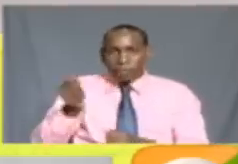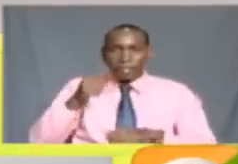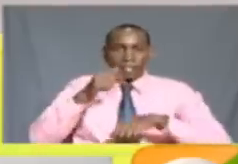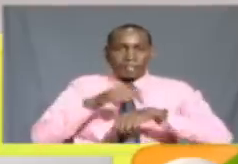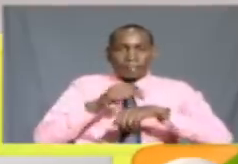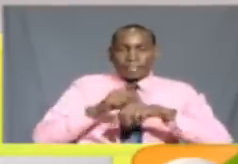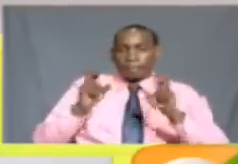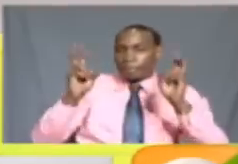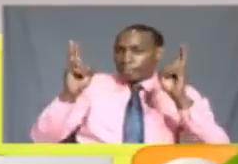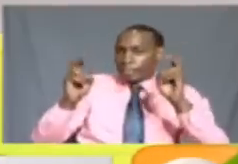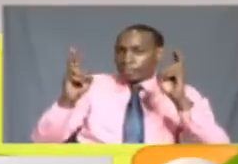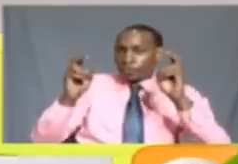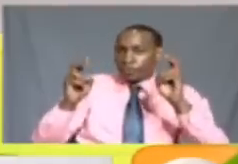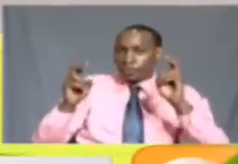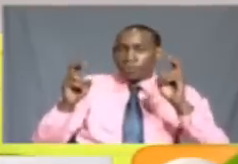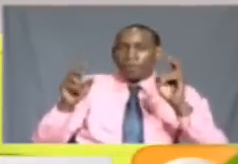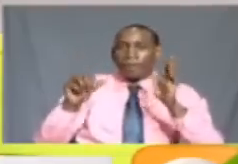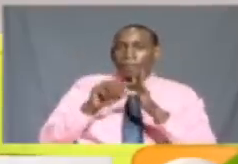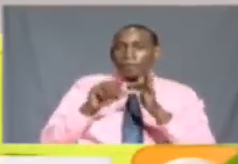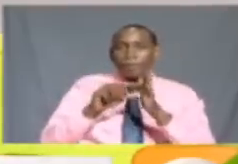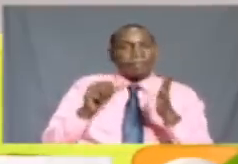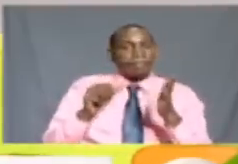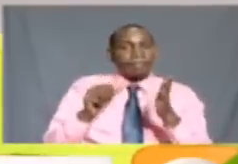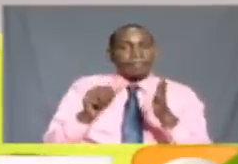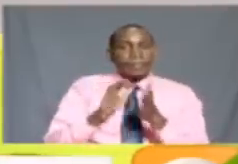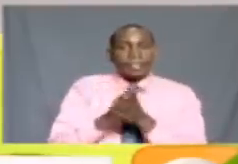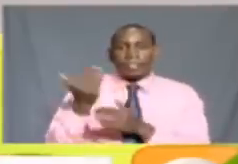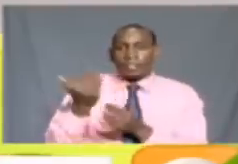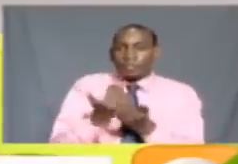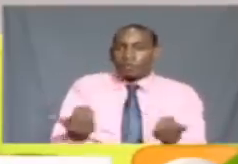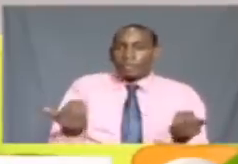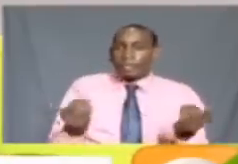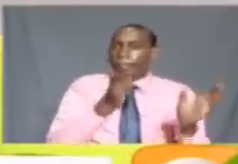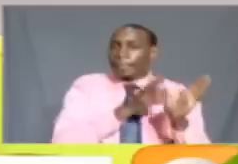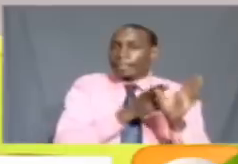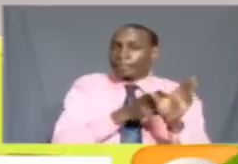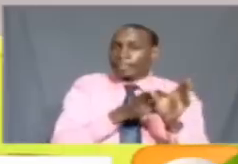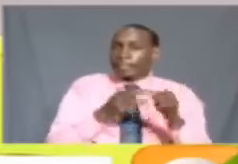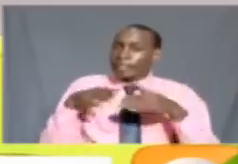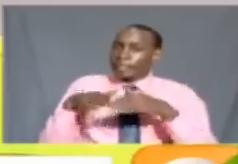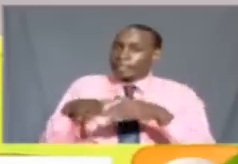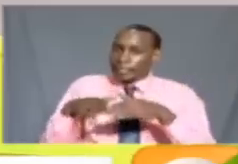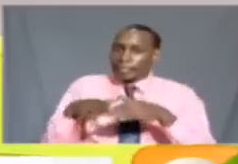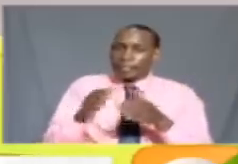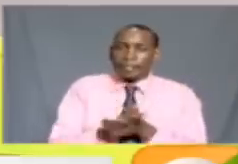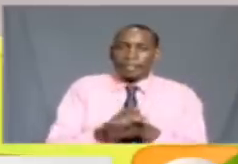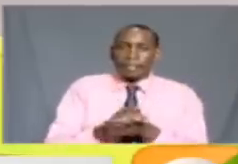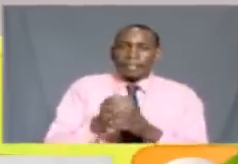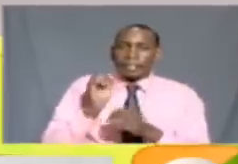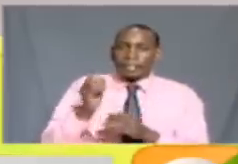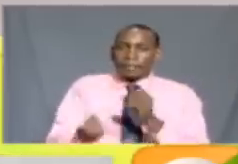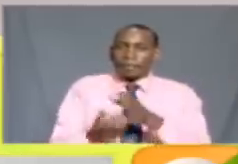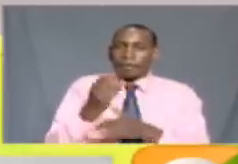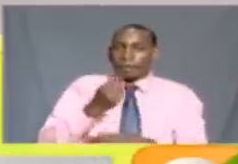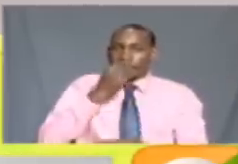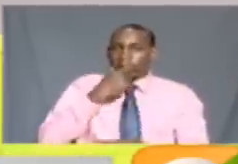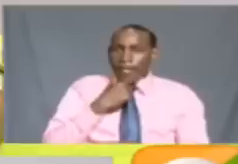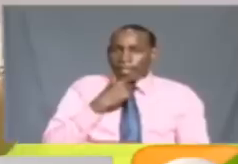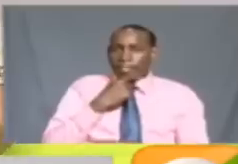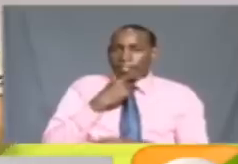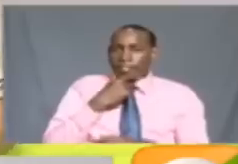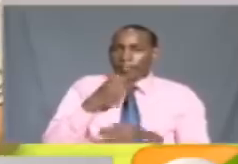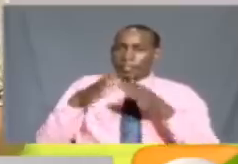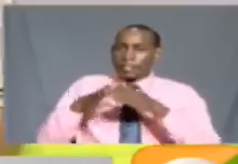to the problem of minors engaging. You know, even if we put the age of consent at 30, they will